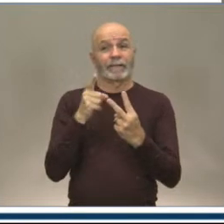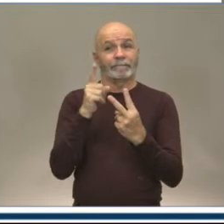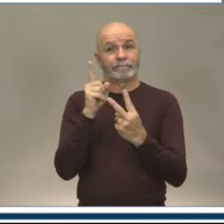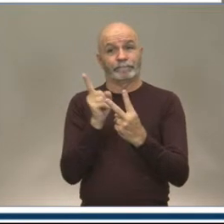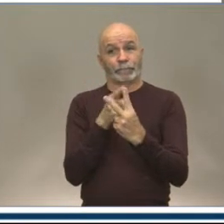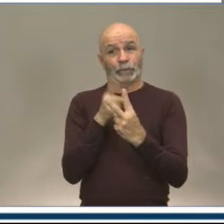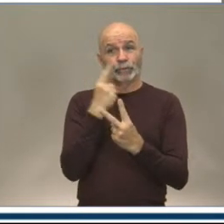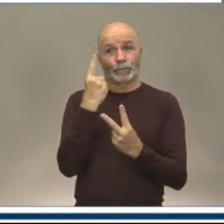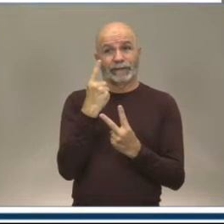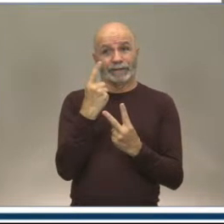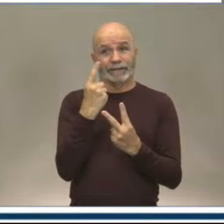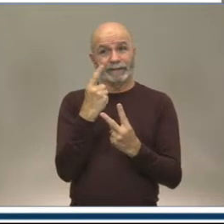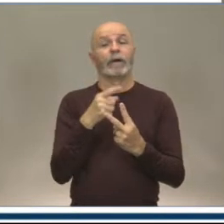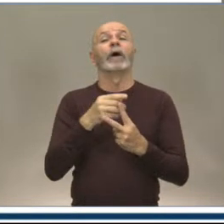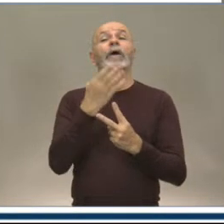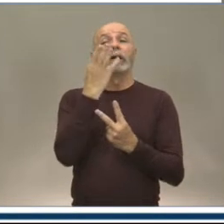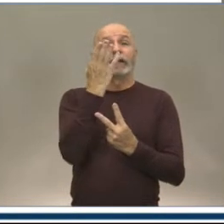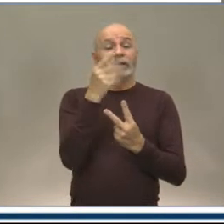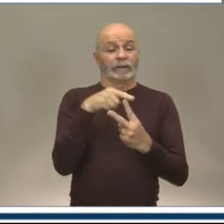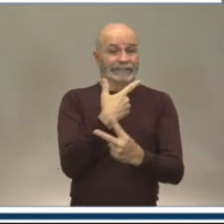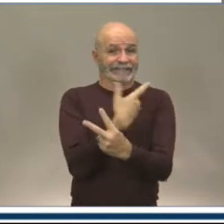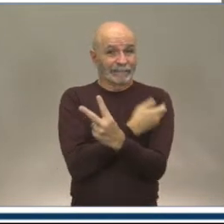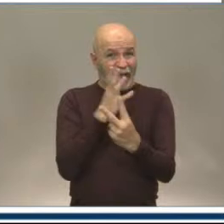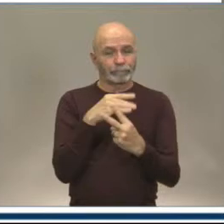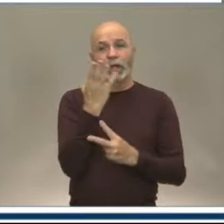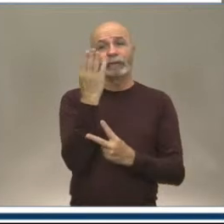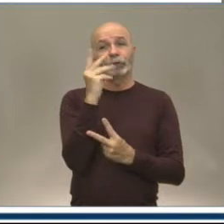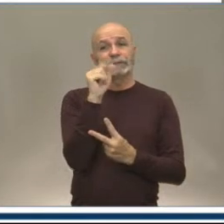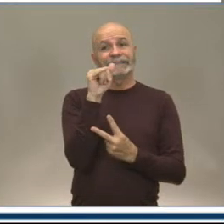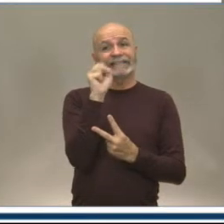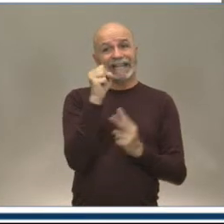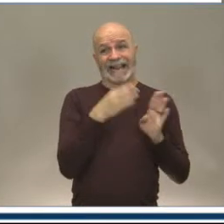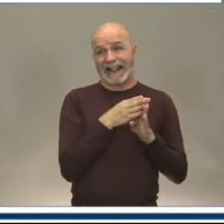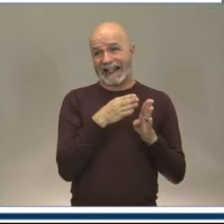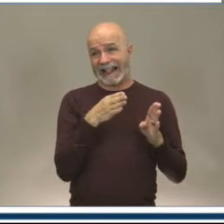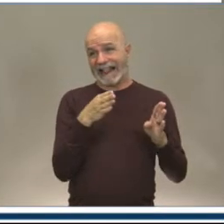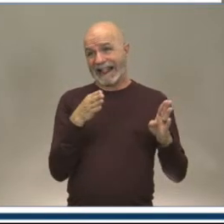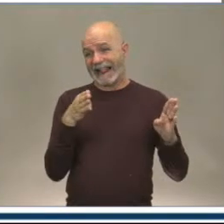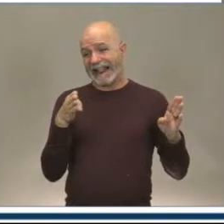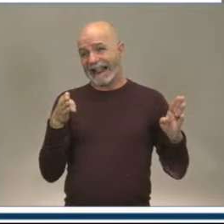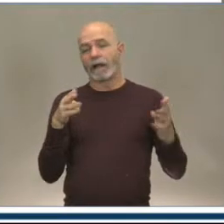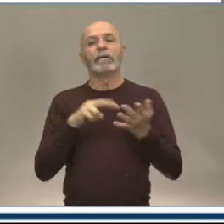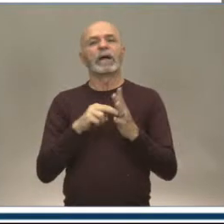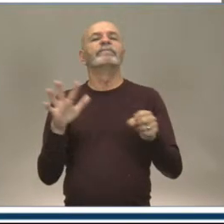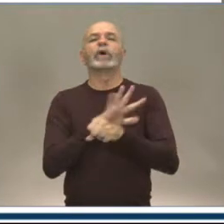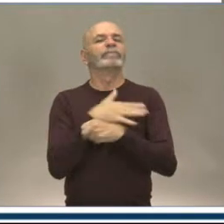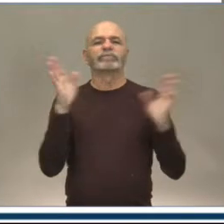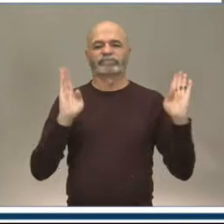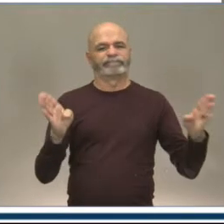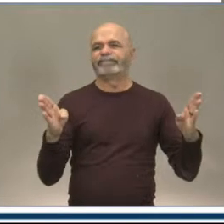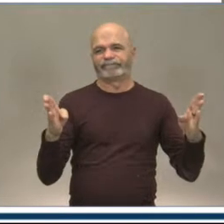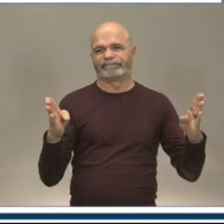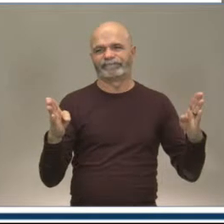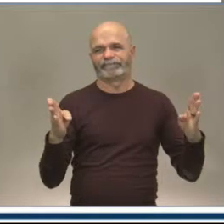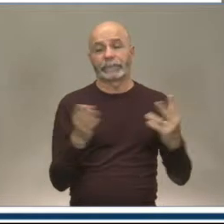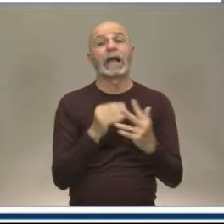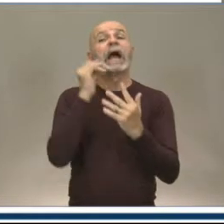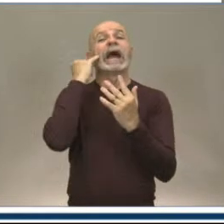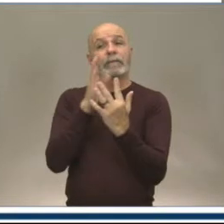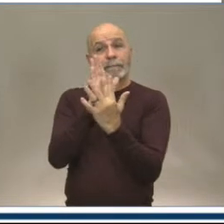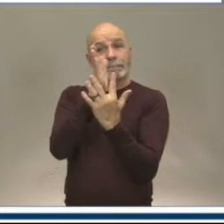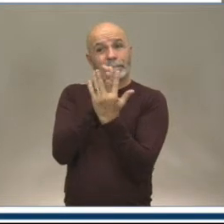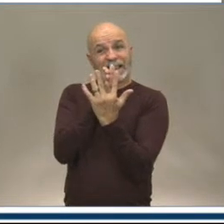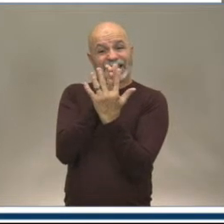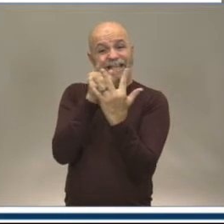dose. The time between the 2 doses will be a minimum of 8 weeks. Evidence now shows that a